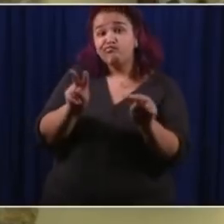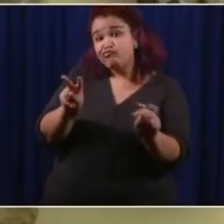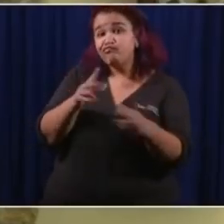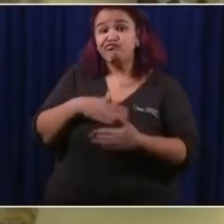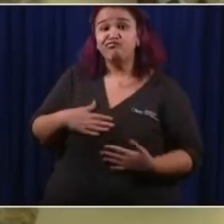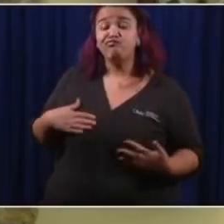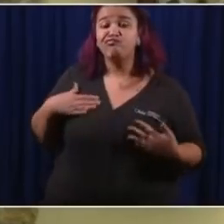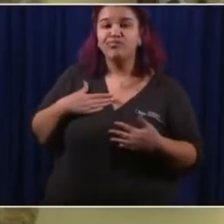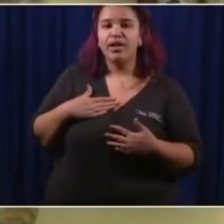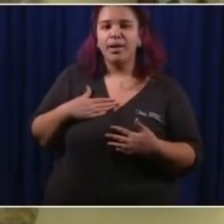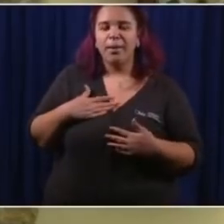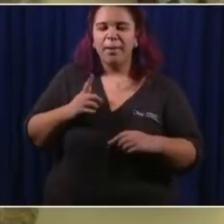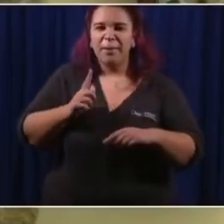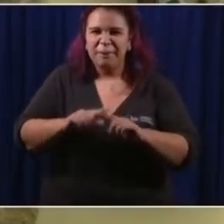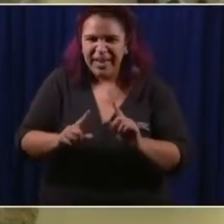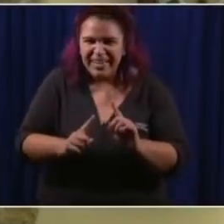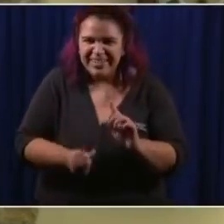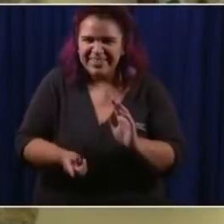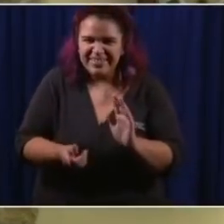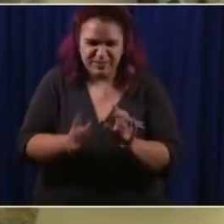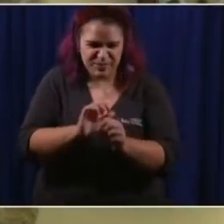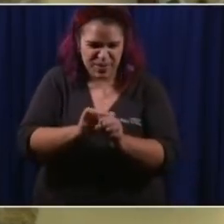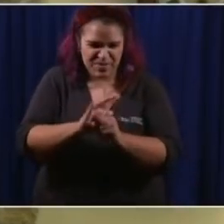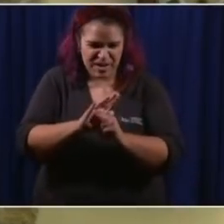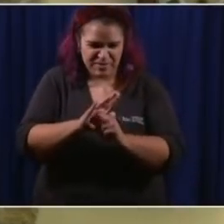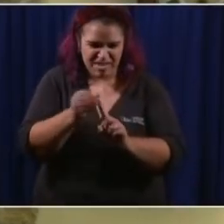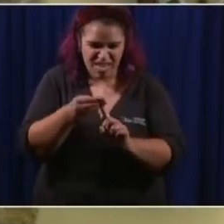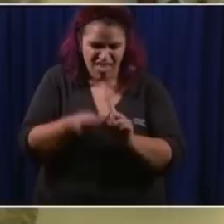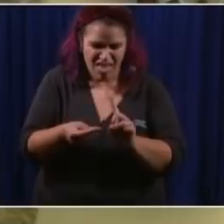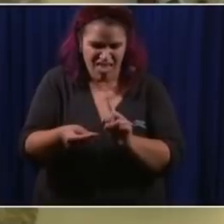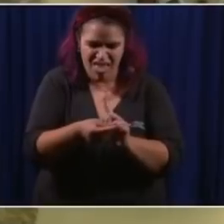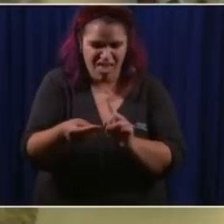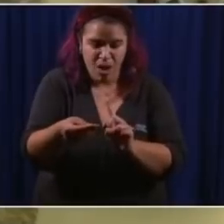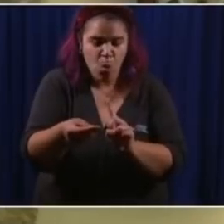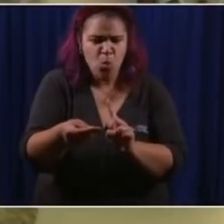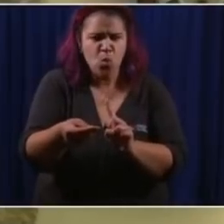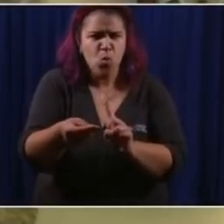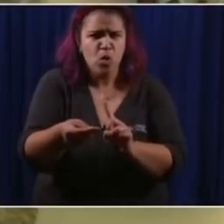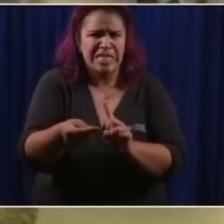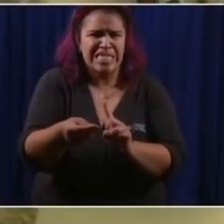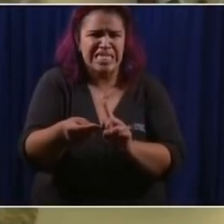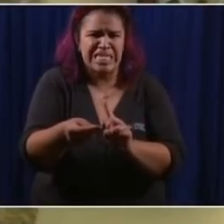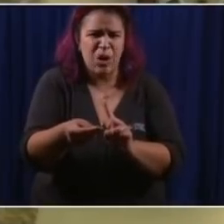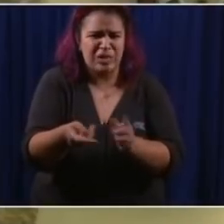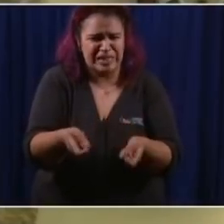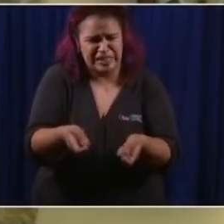talking about inside, it just becomes a much more difficult situation. We have learned over this